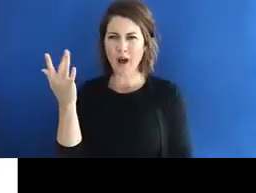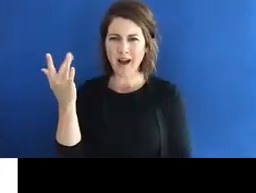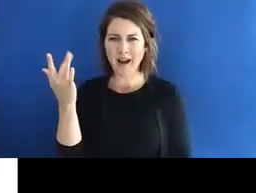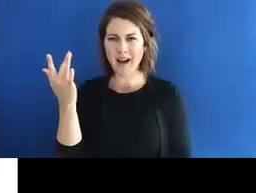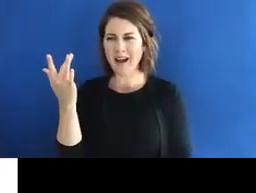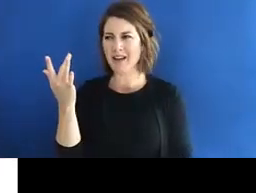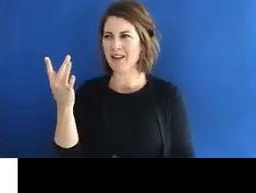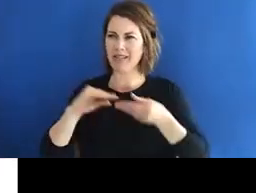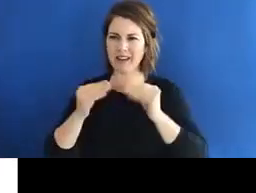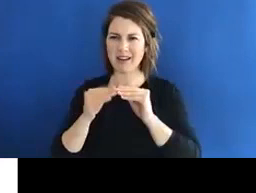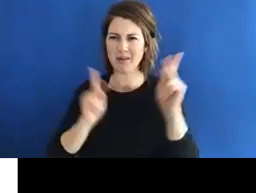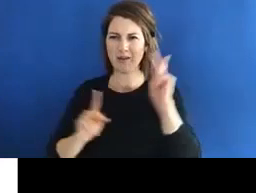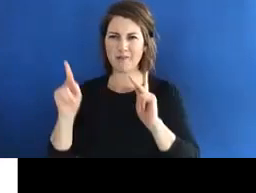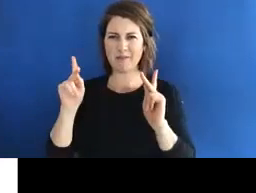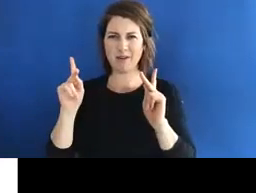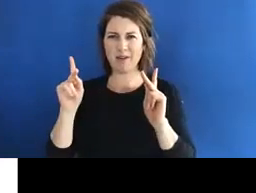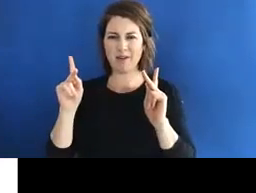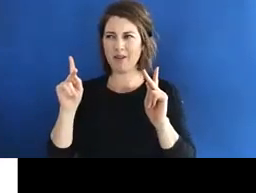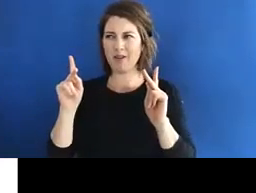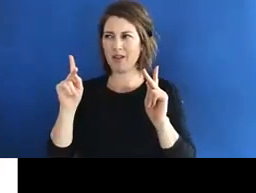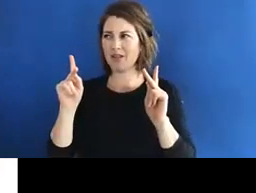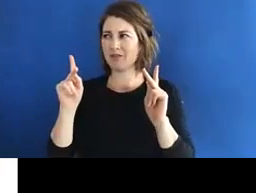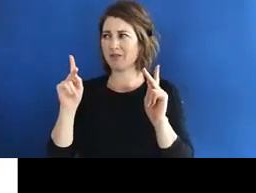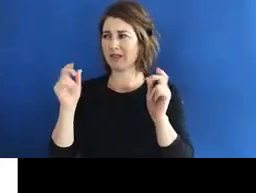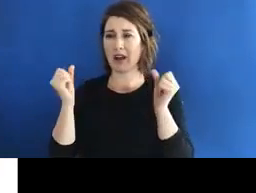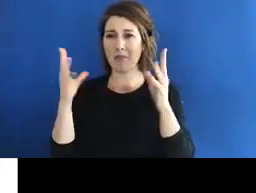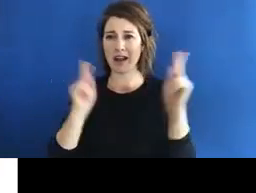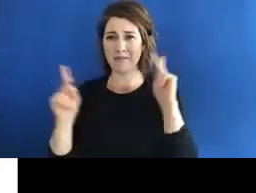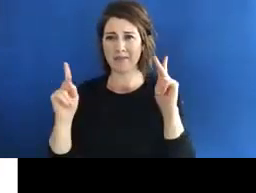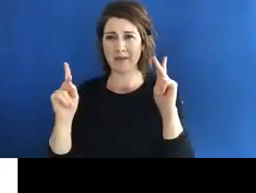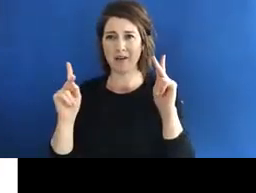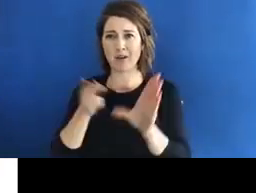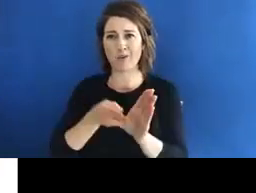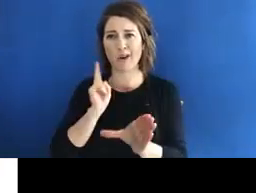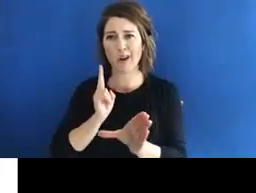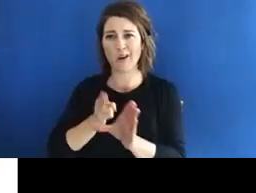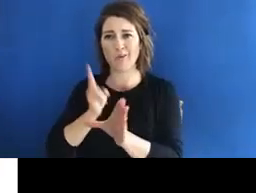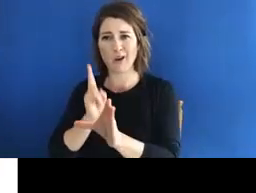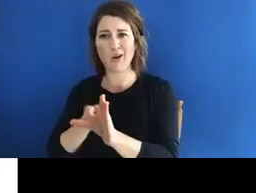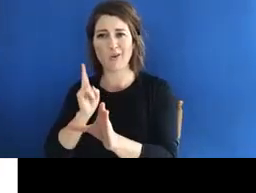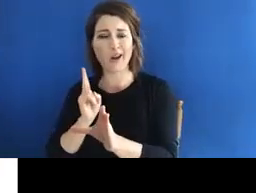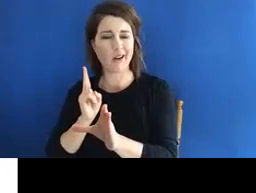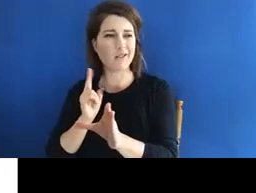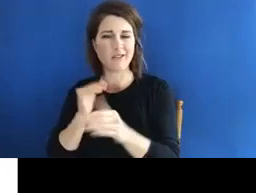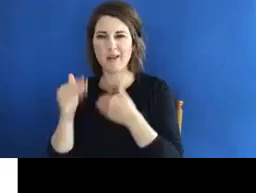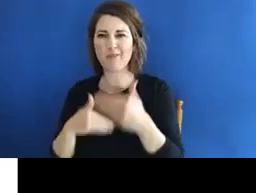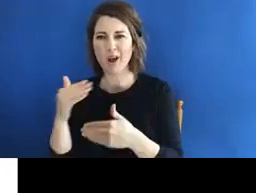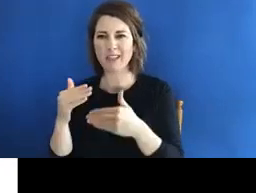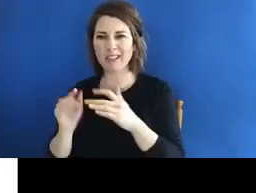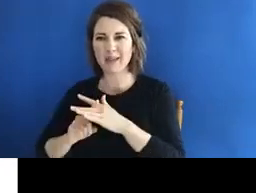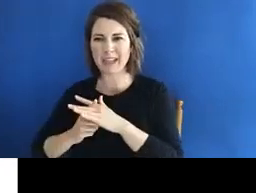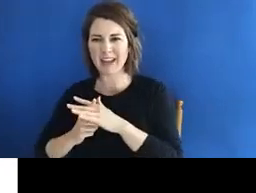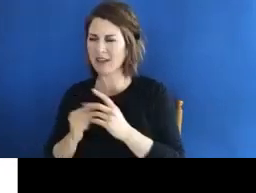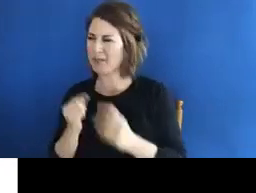of people, the significant number of people that were dropping out of the VR process early on. And I had a VR